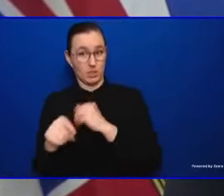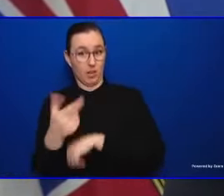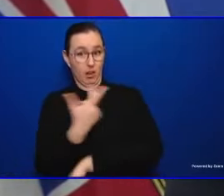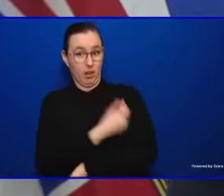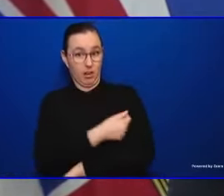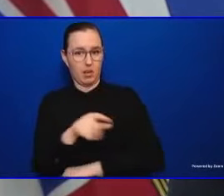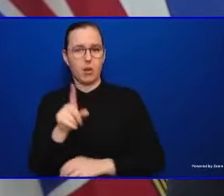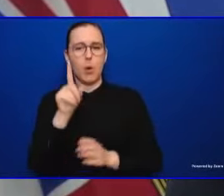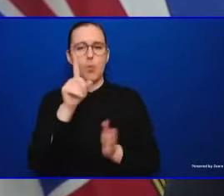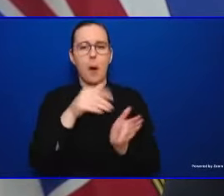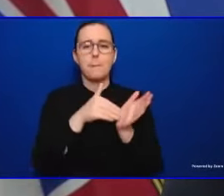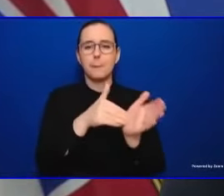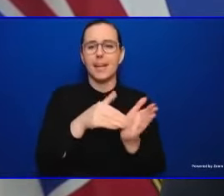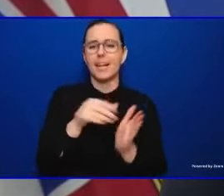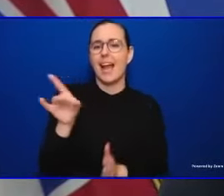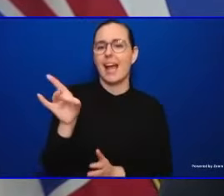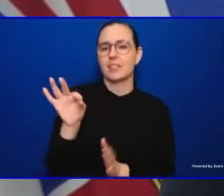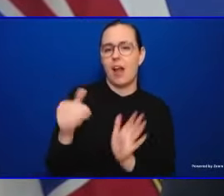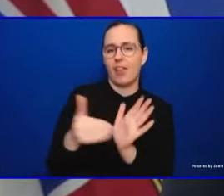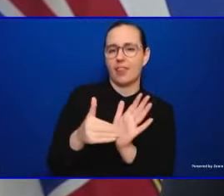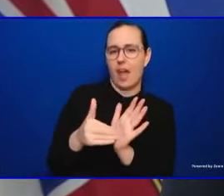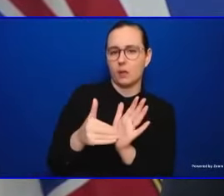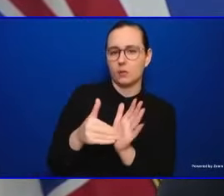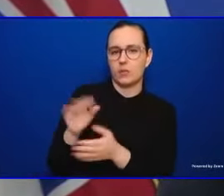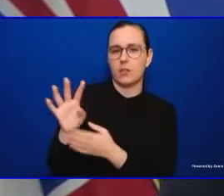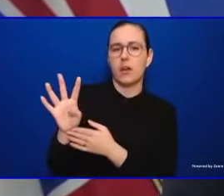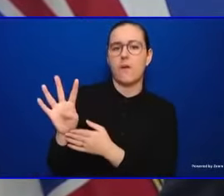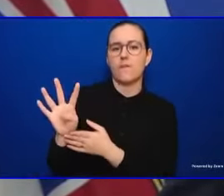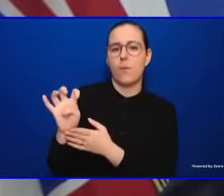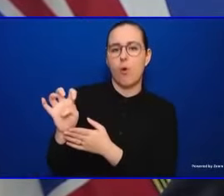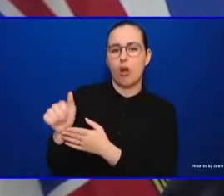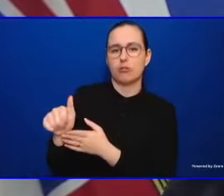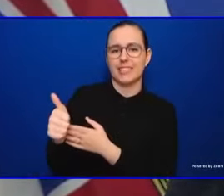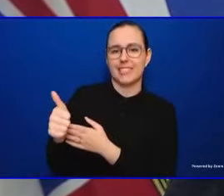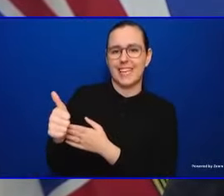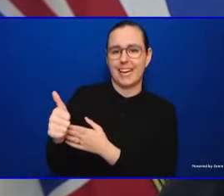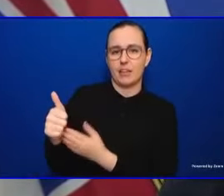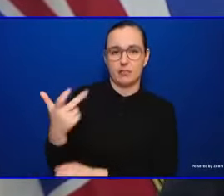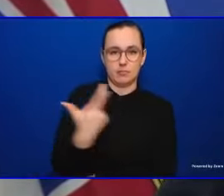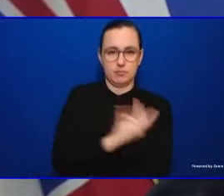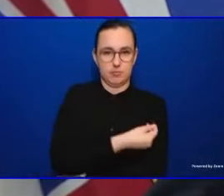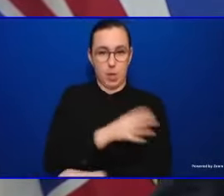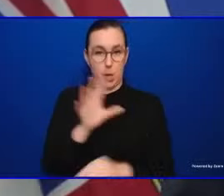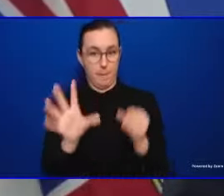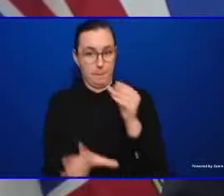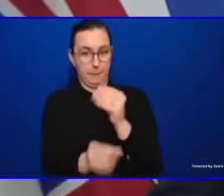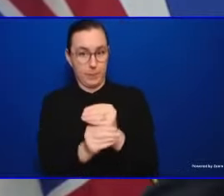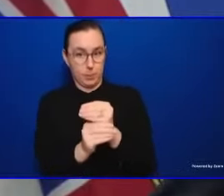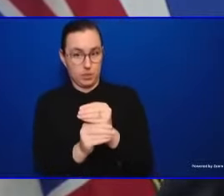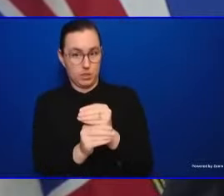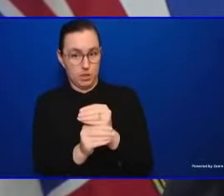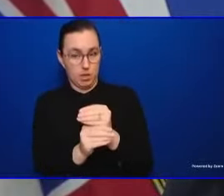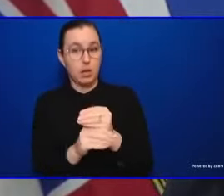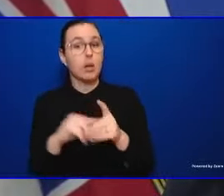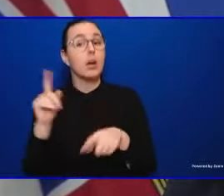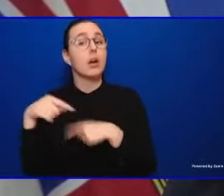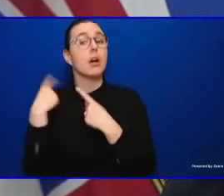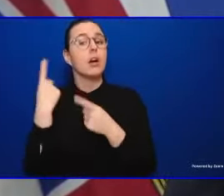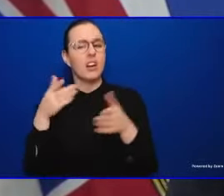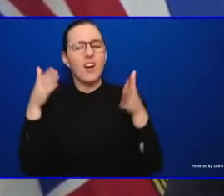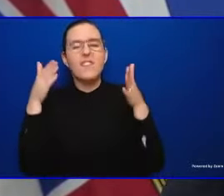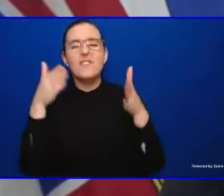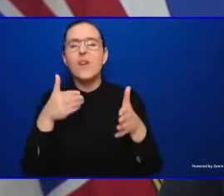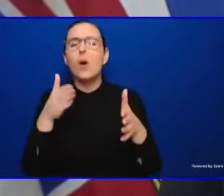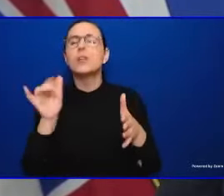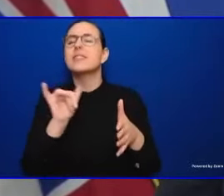1,089,410 booster doses have been administered in British Columbia. The priorities have been laid out since we announced our plan on